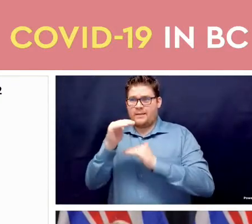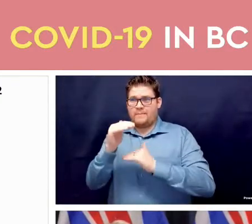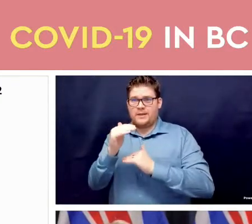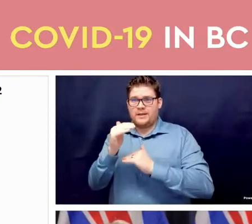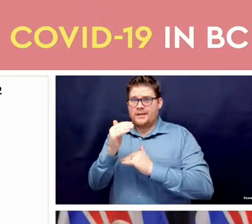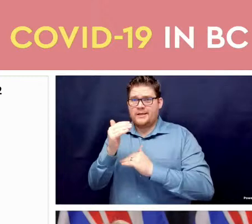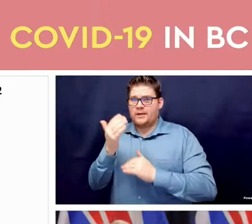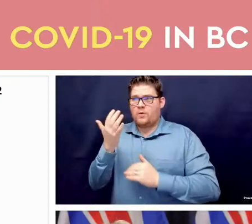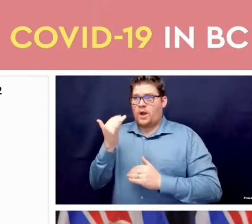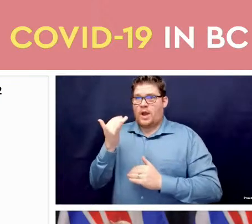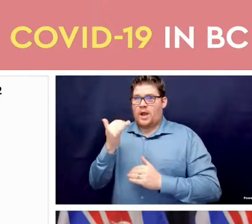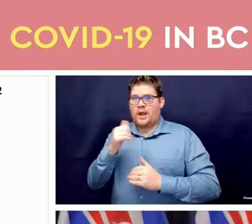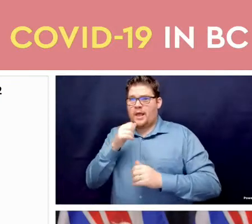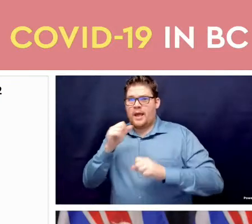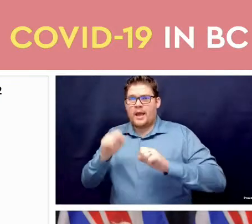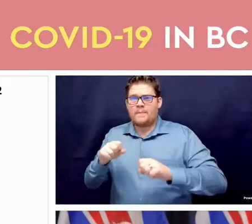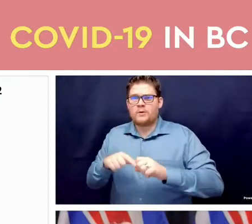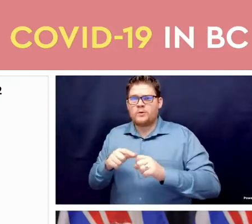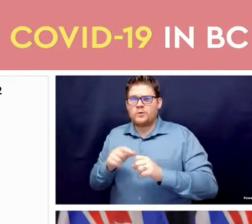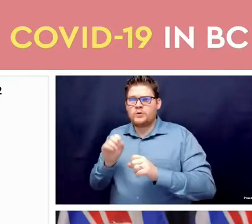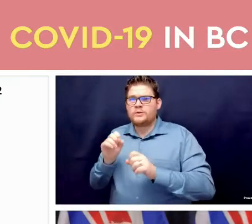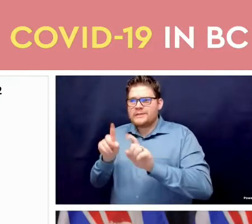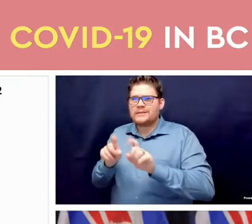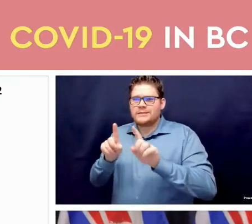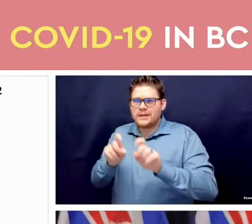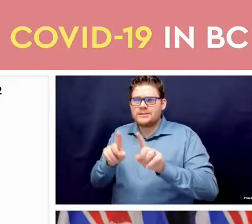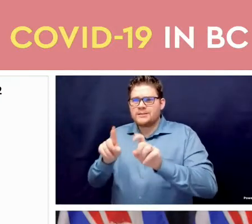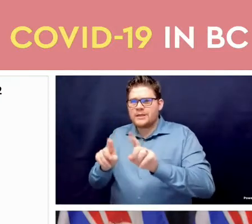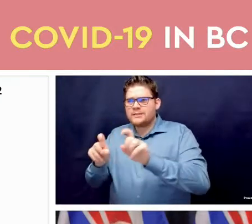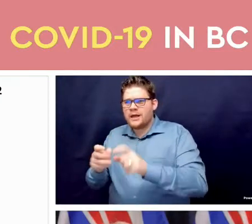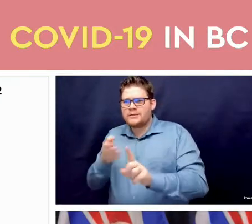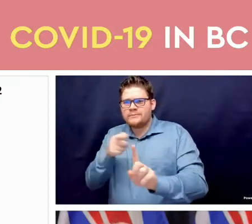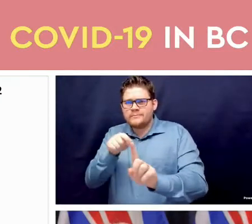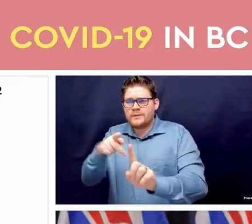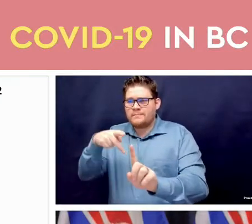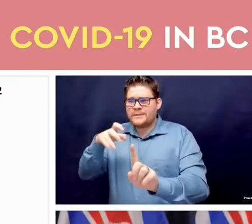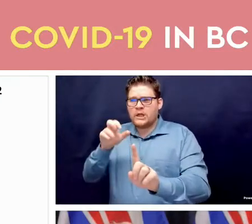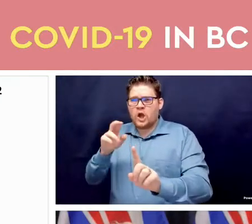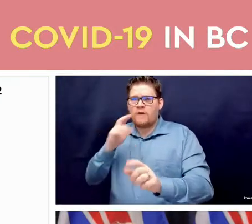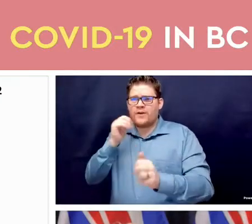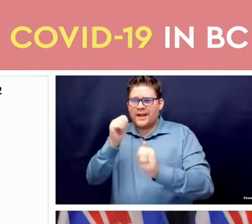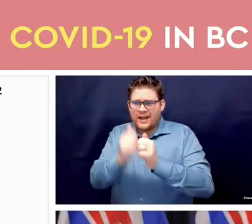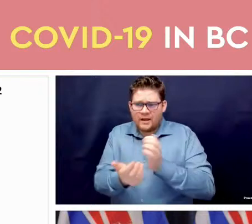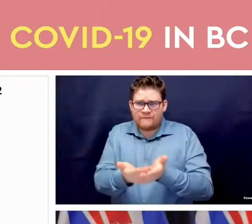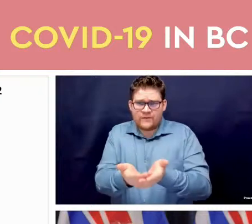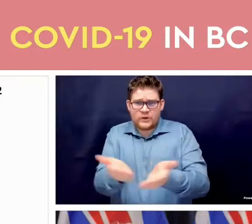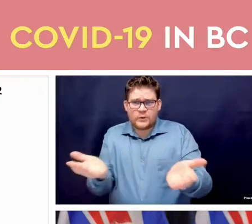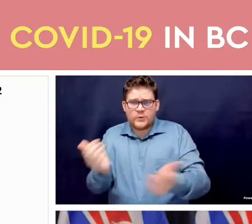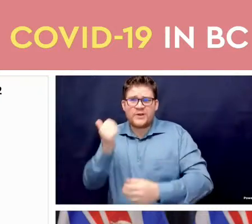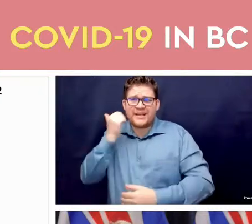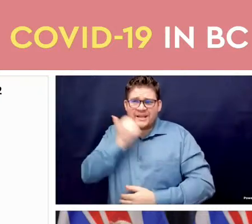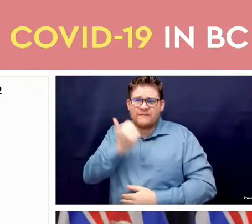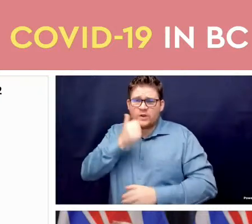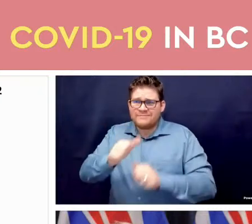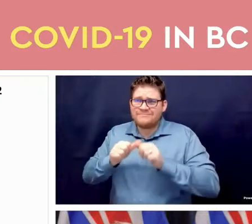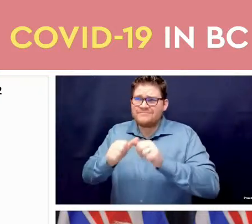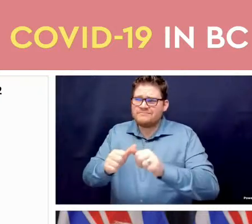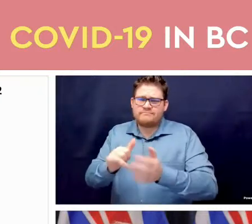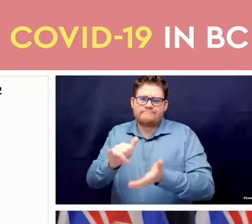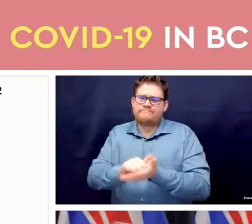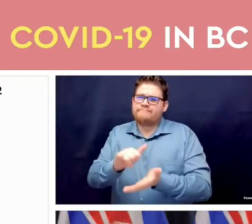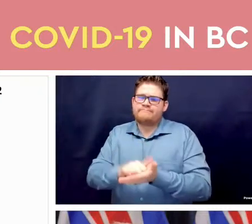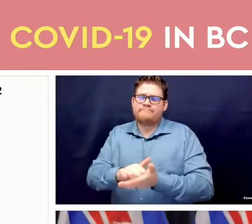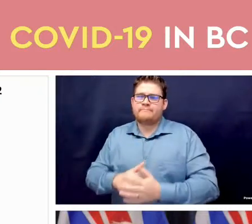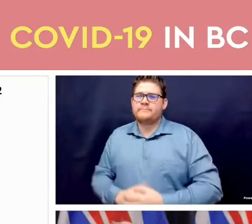reflect the change in the patterns over time. Our test positivity has been very high, and it's been in the